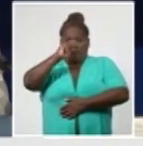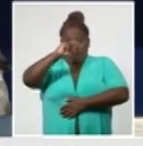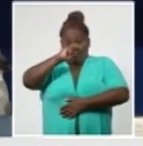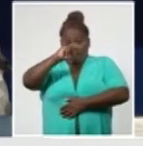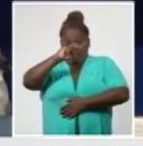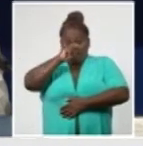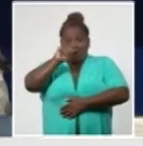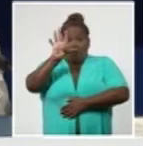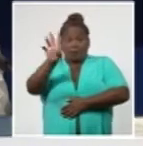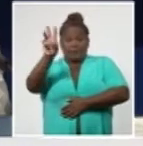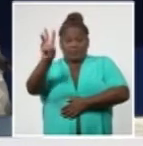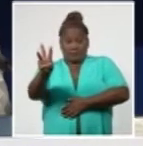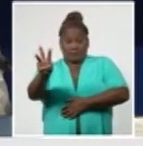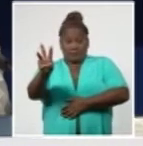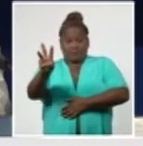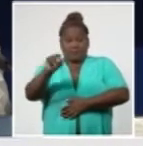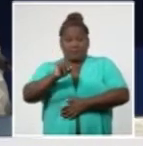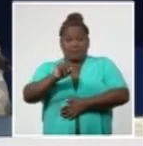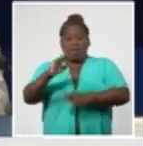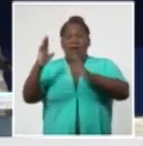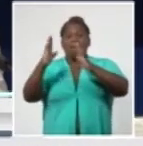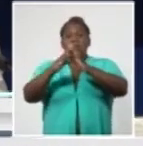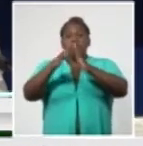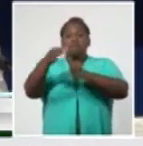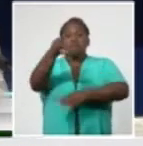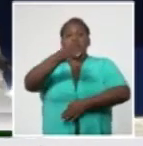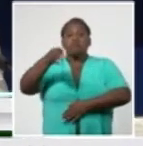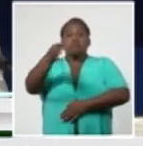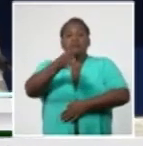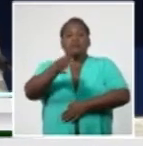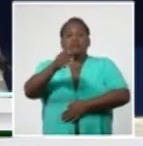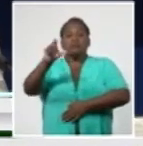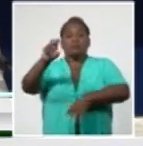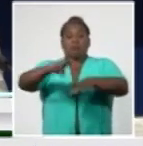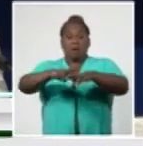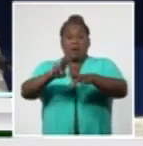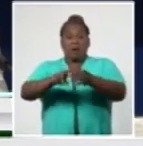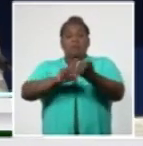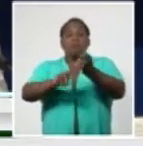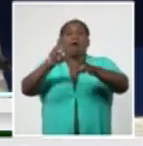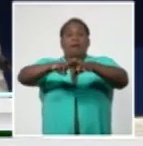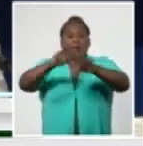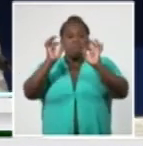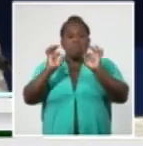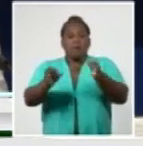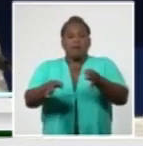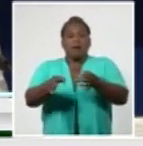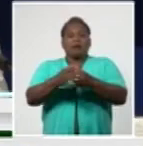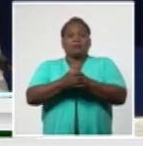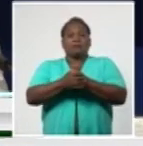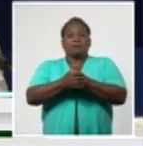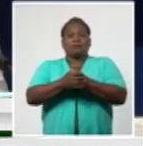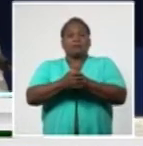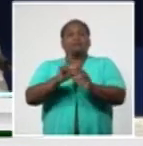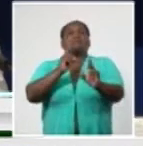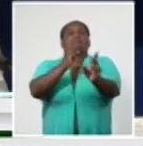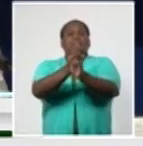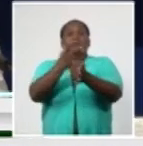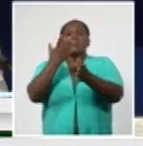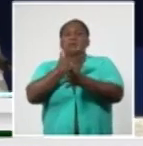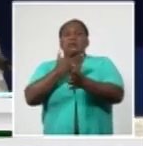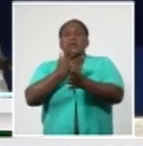The case confirmed yesterday is a Cuban citizen, a 43-year-old male patient from Centro